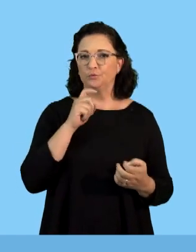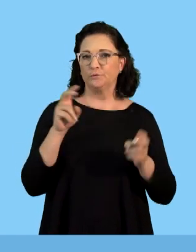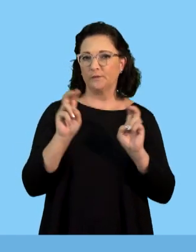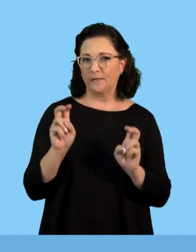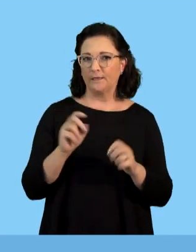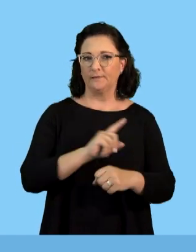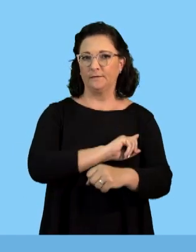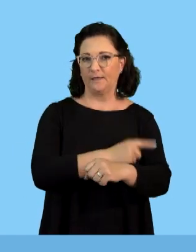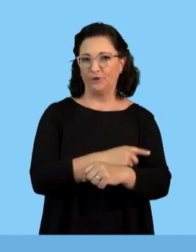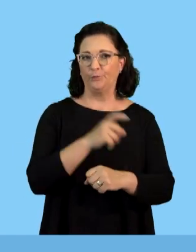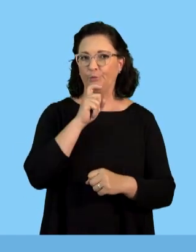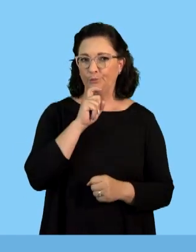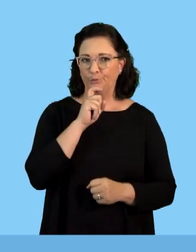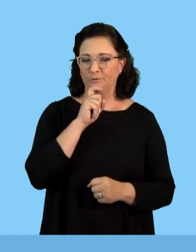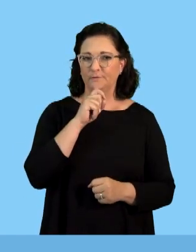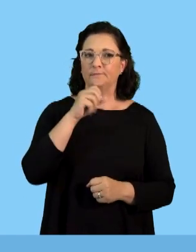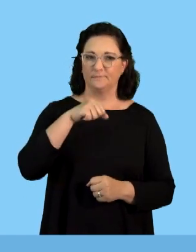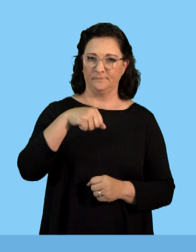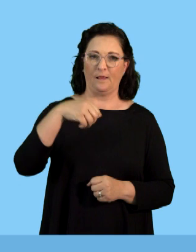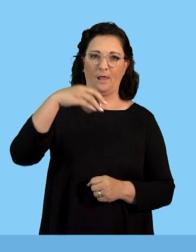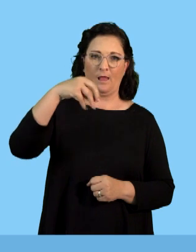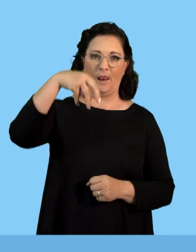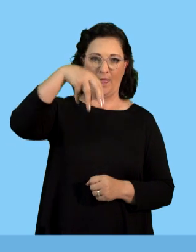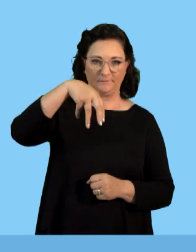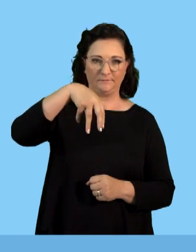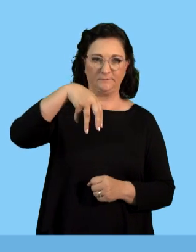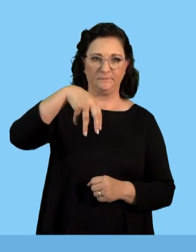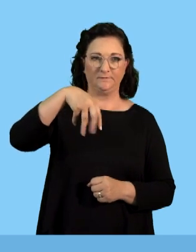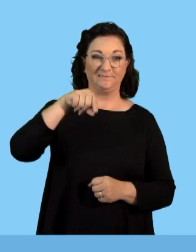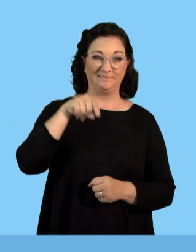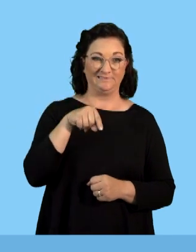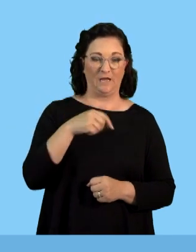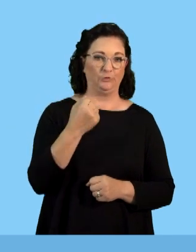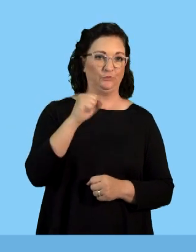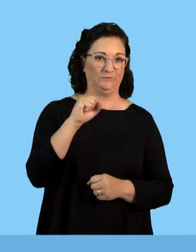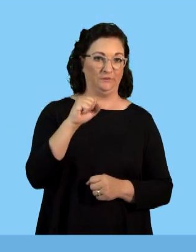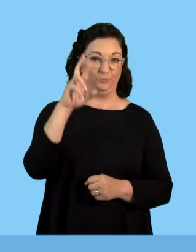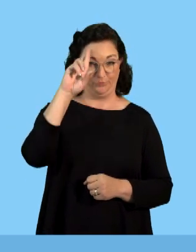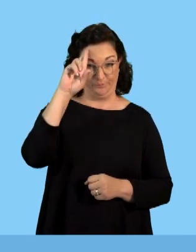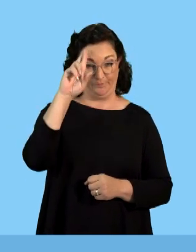to function, including the light bulbs, remember these are our resistors.